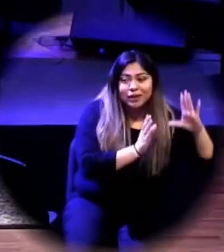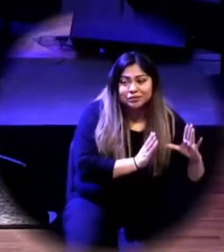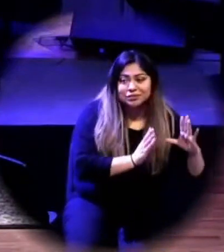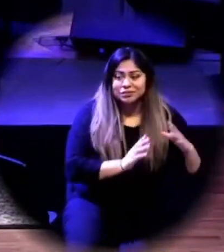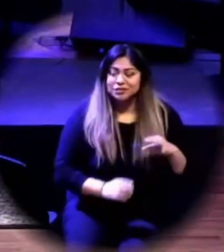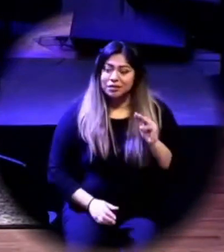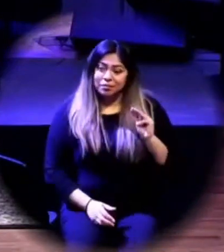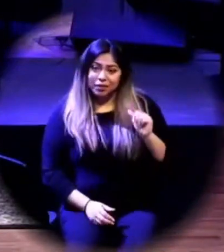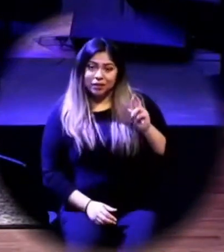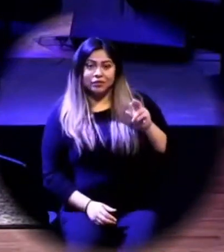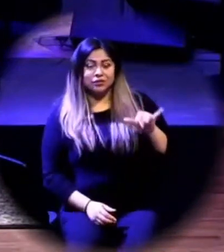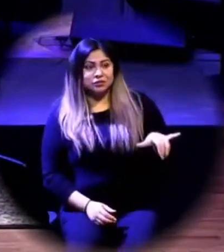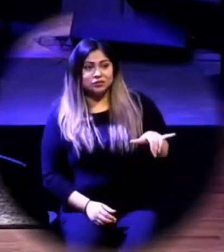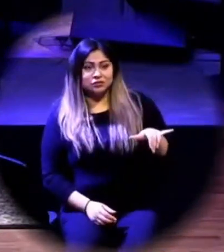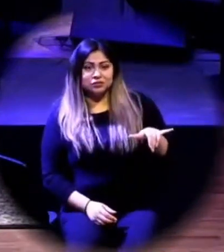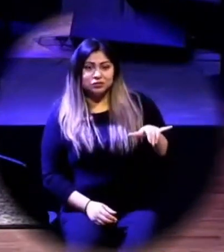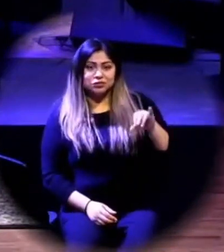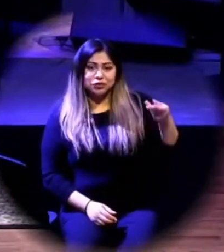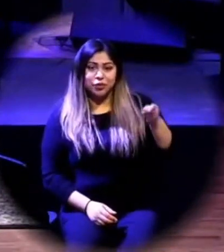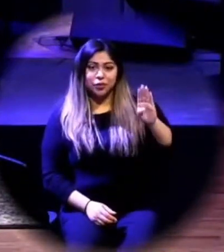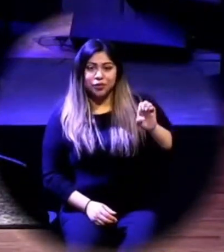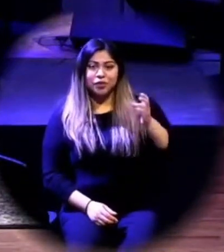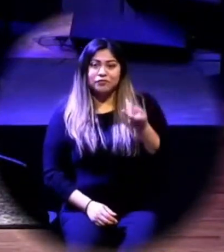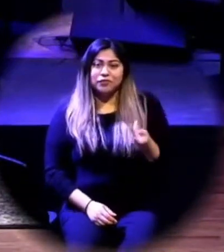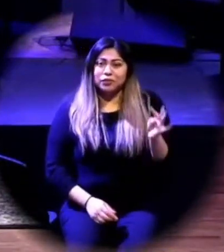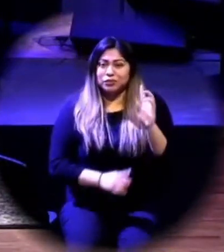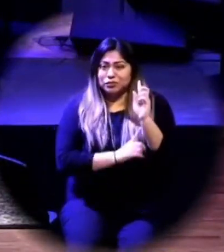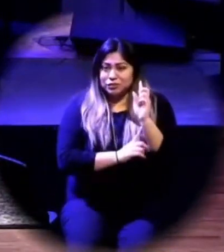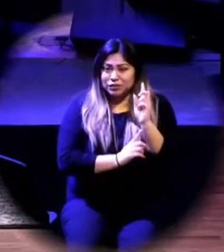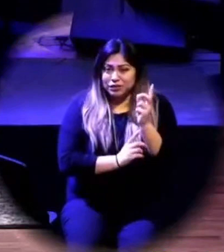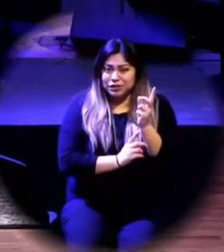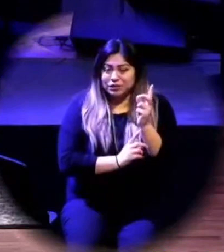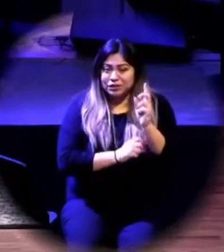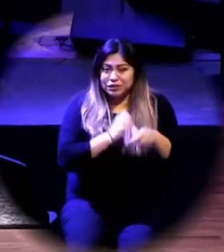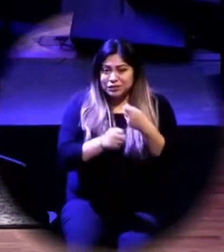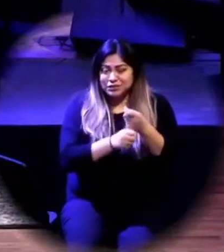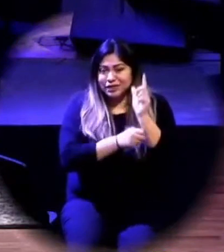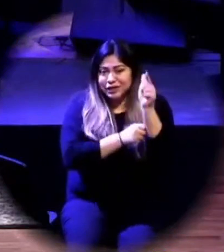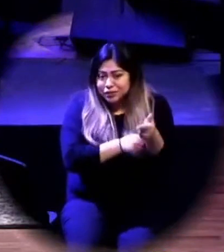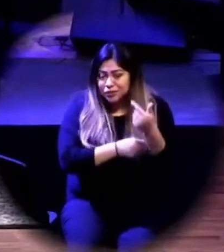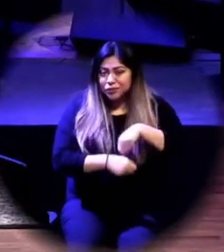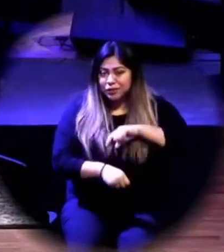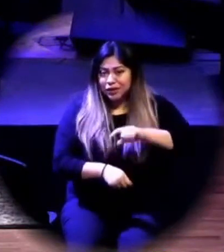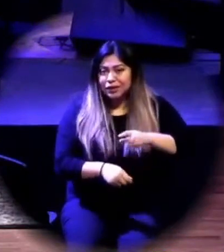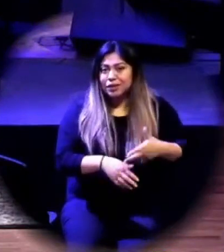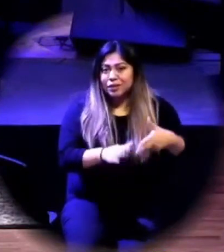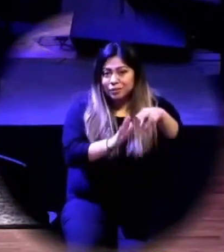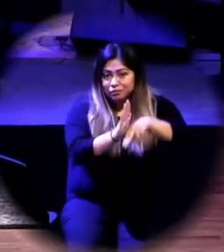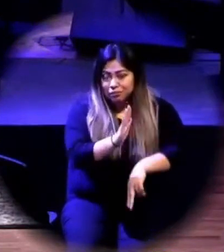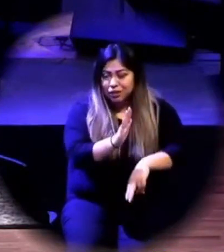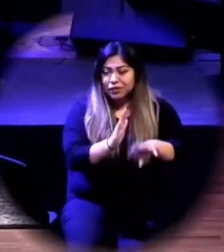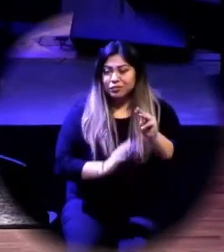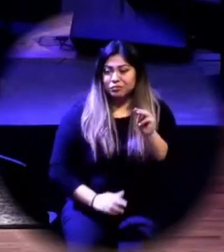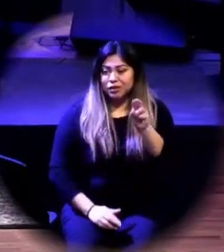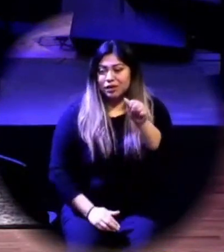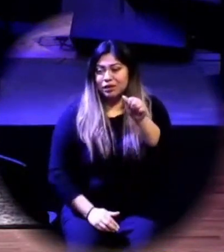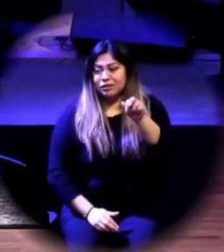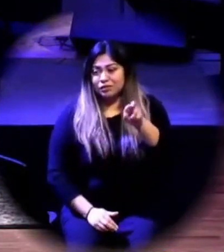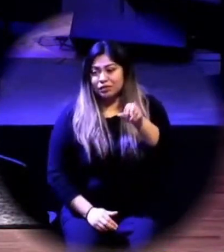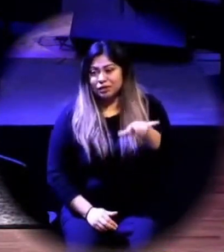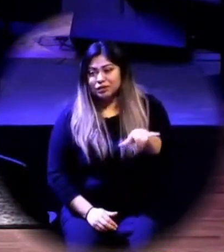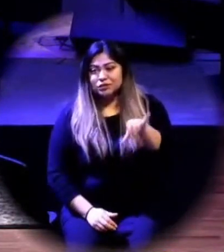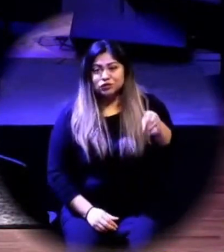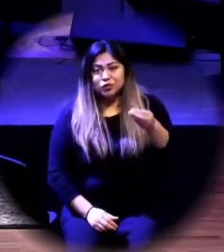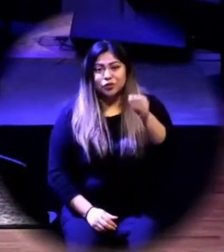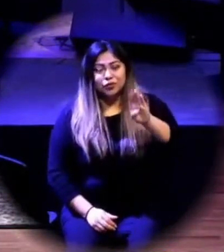about that was a few years later, we buried Mary Jo. That's what happens in church. You love each other. You care for each other. You become a part of each other's family. And then you gather